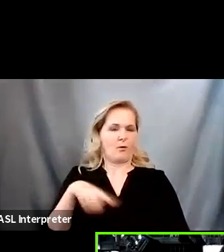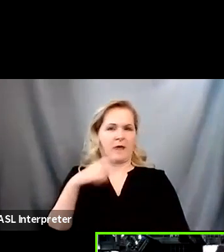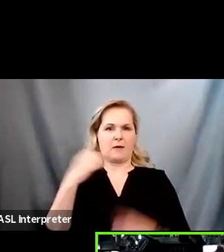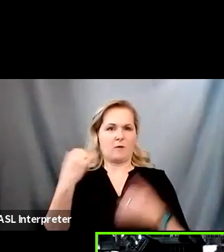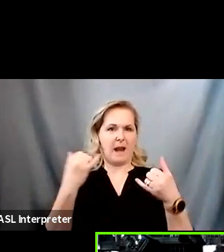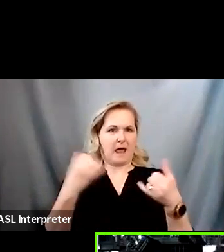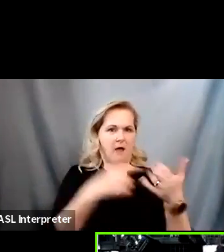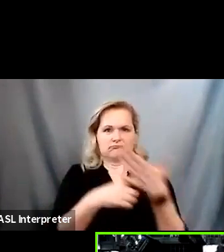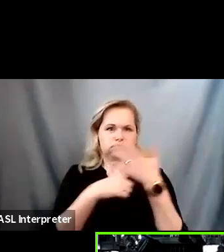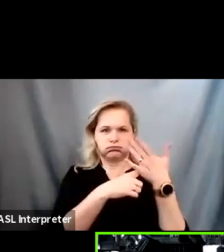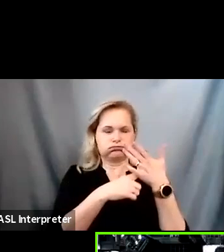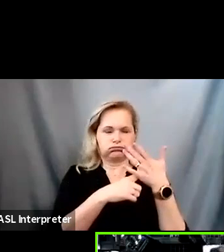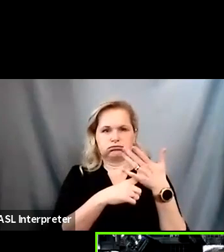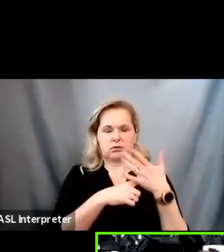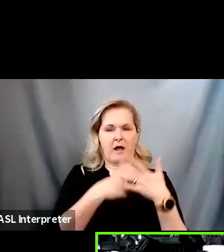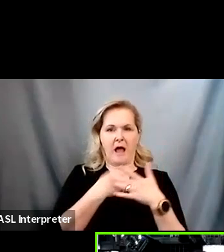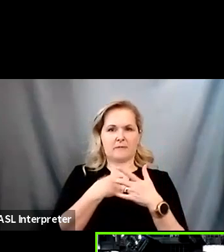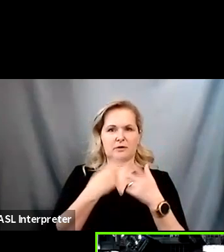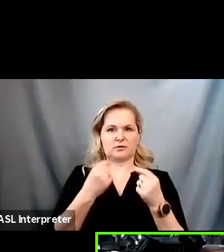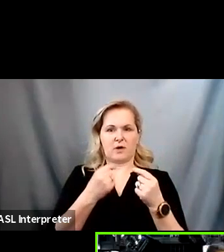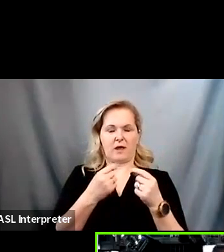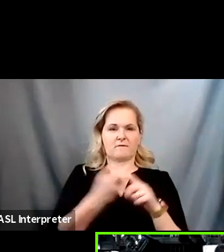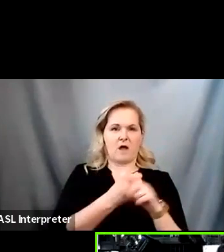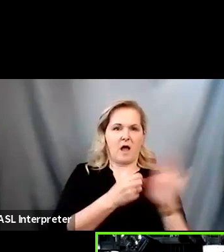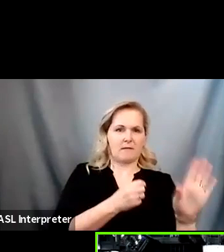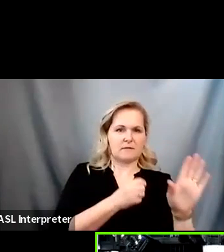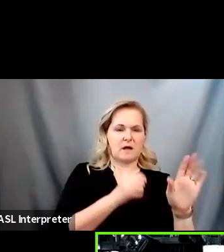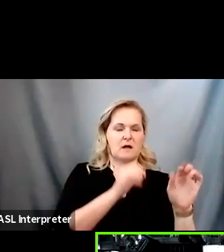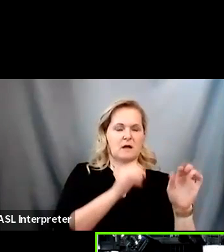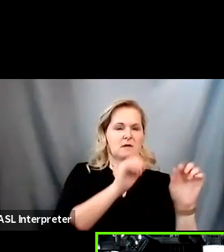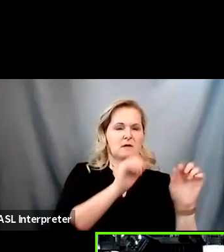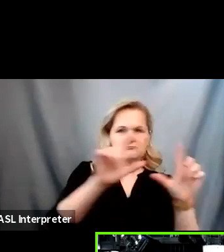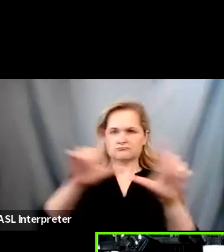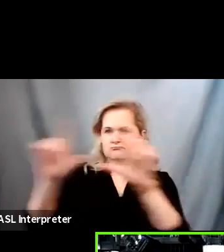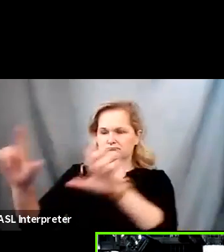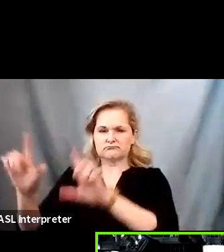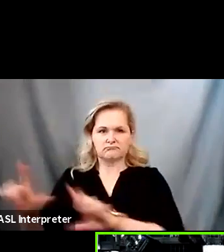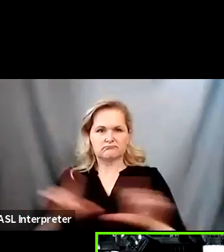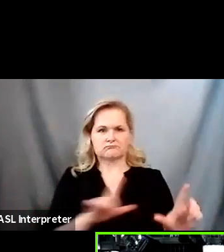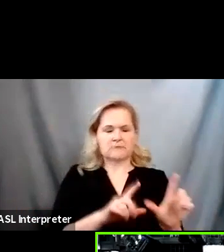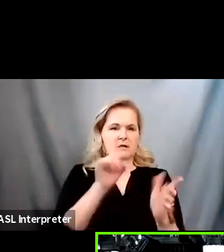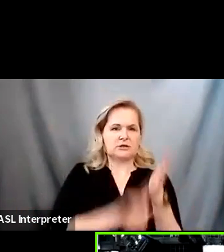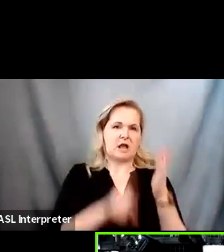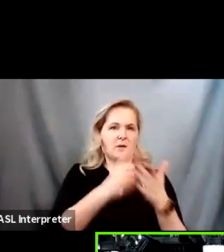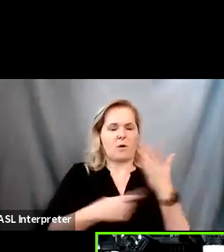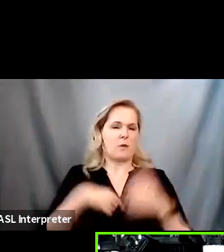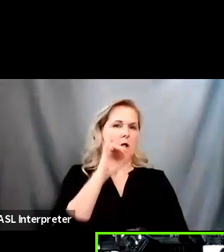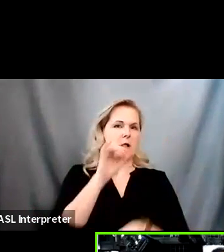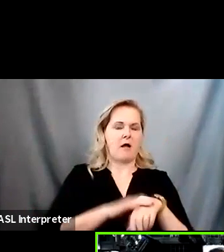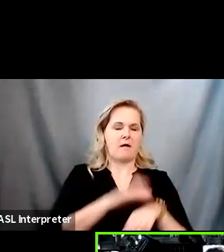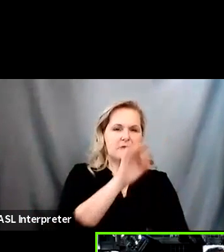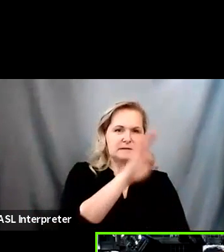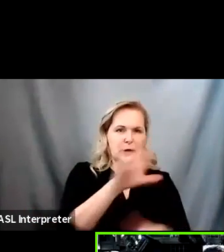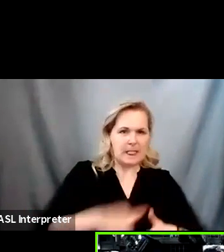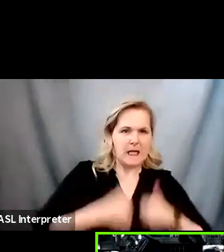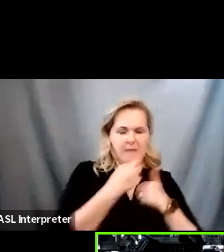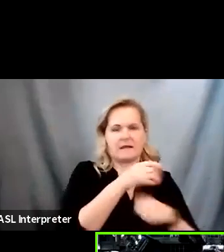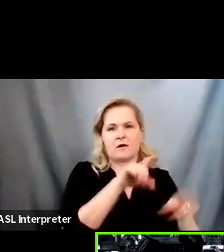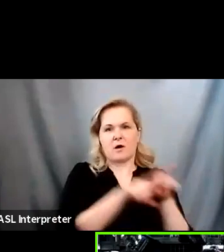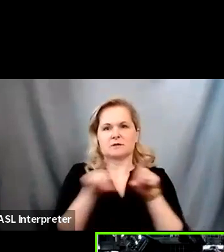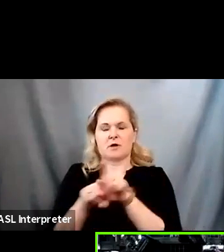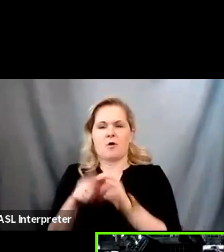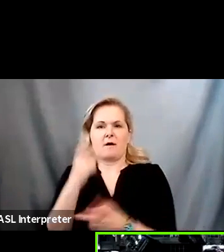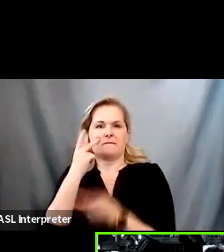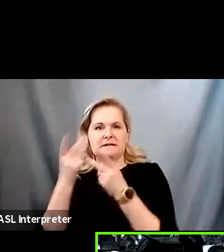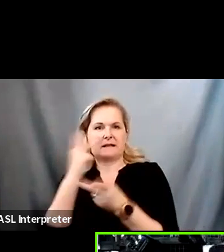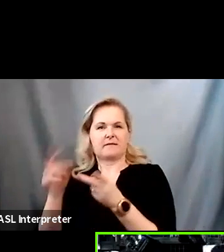our conversation, I've been going from viewpoint to viewpoint, checking out what we look like on Facebook Live, as well as visiting the